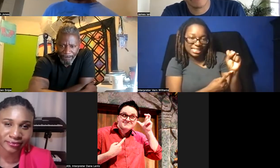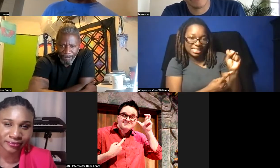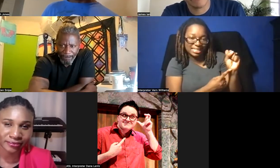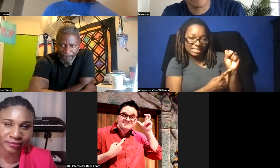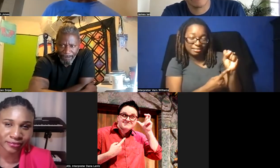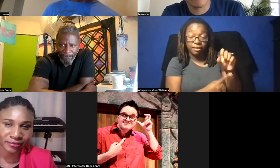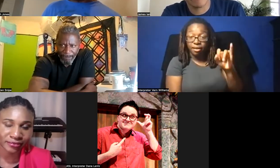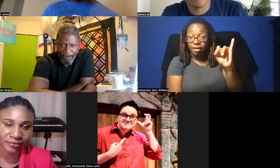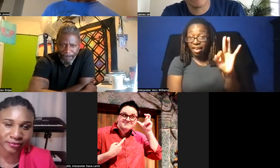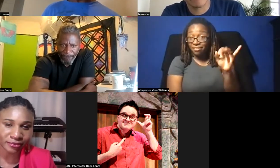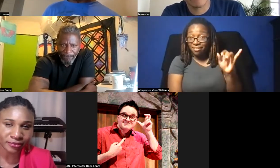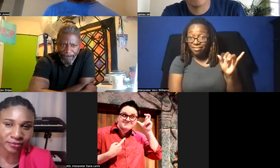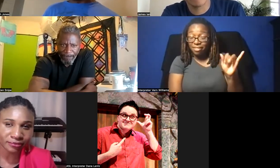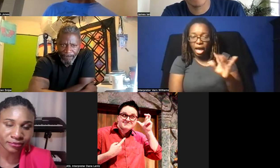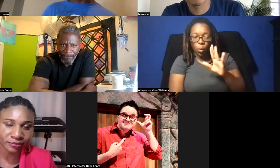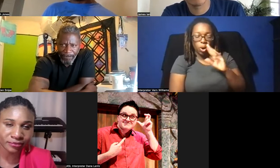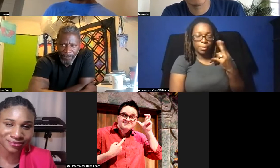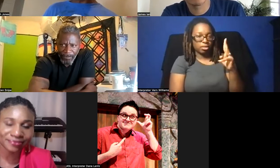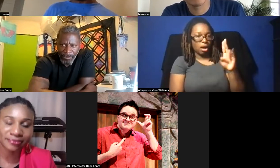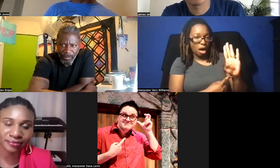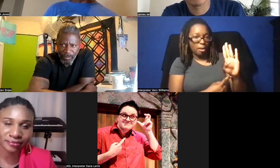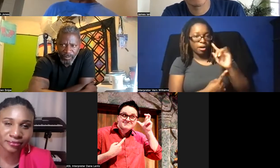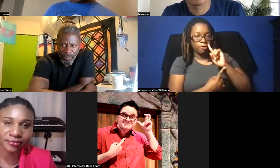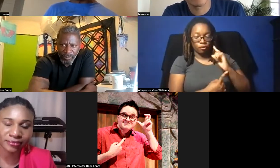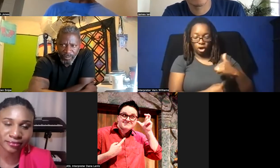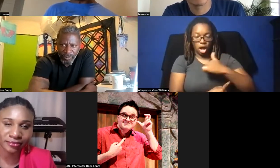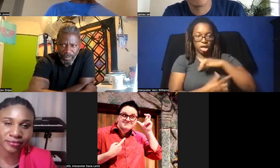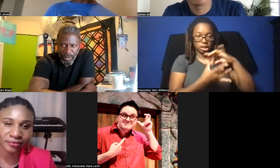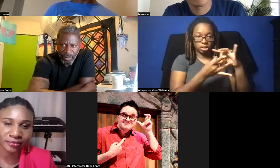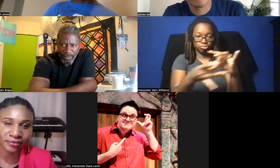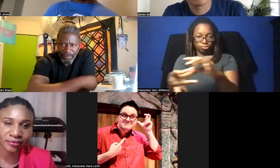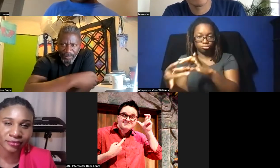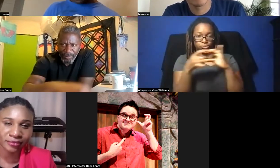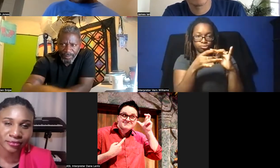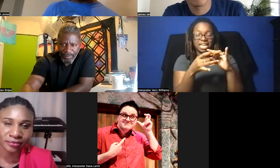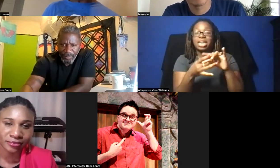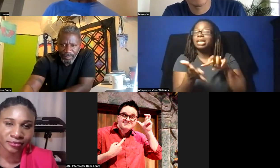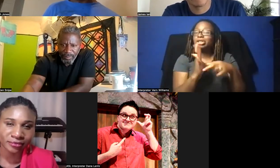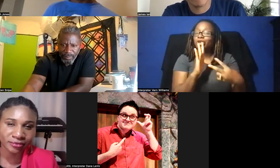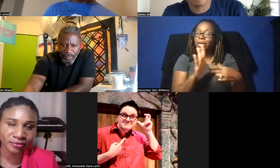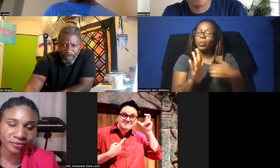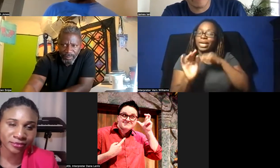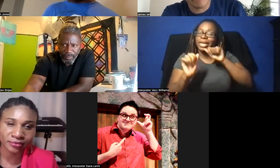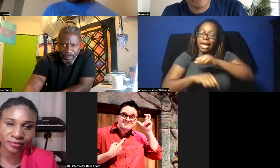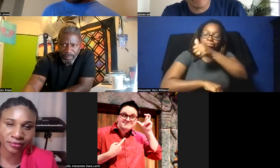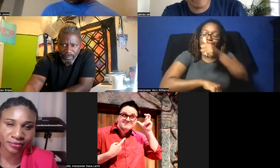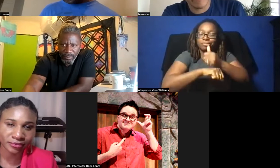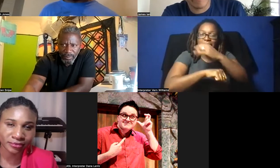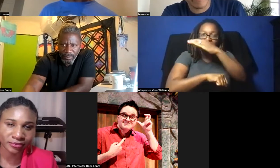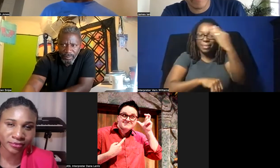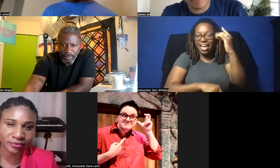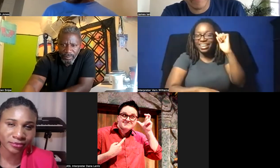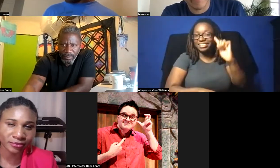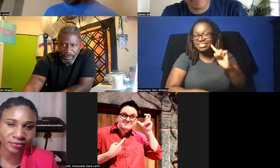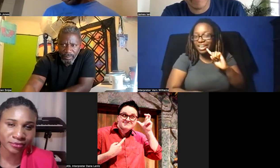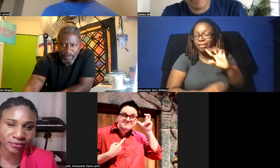spoke, if that is the hub of the wheel, then we can do organically Black deaf culture, Black gay